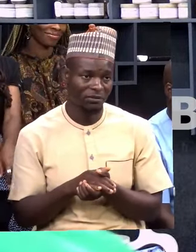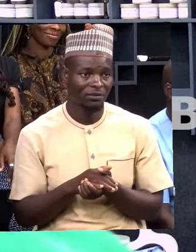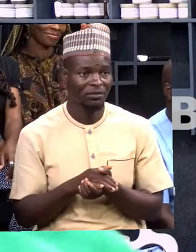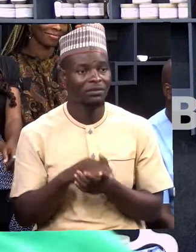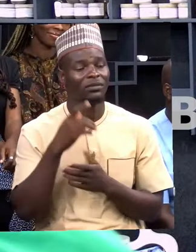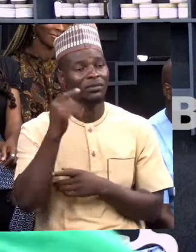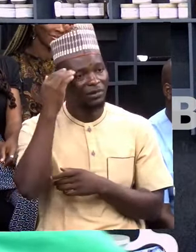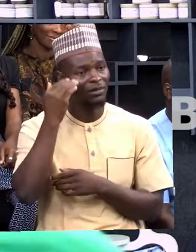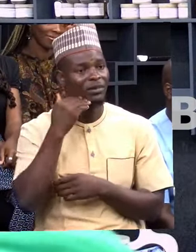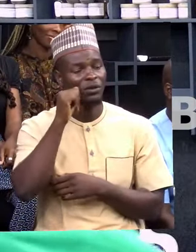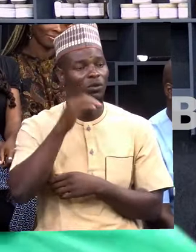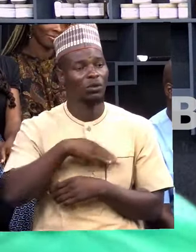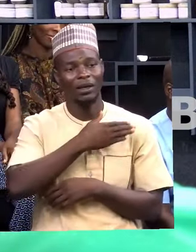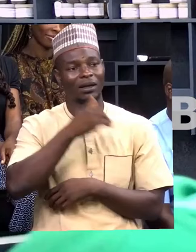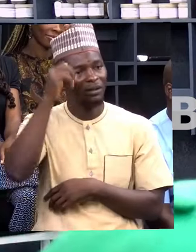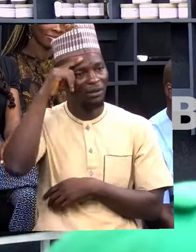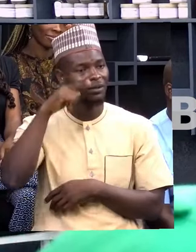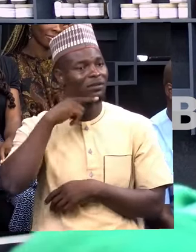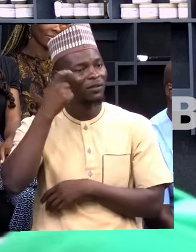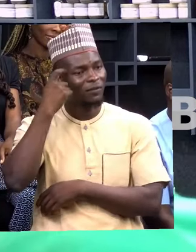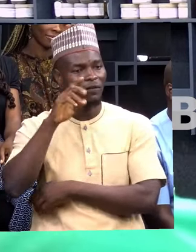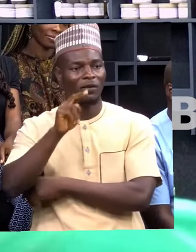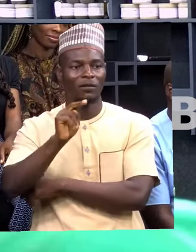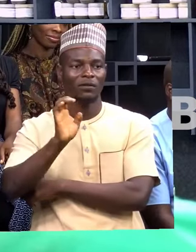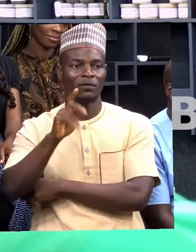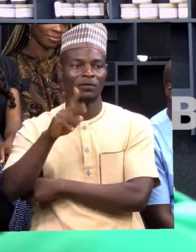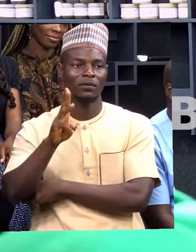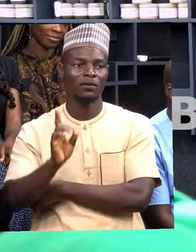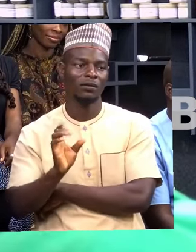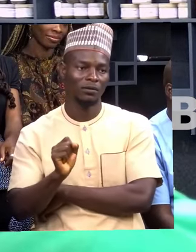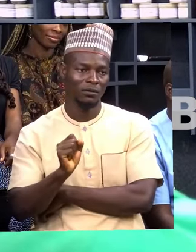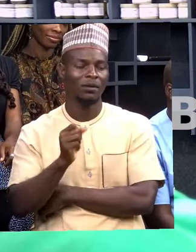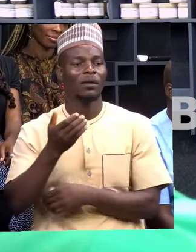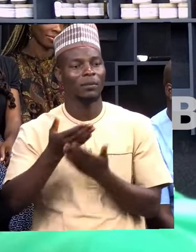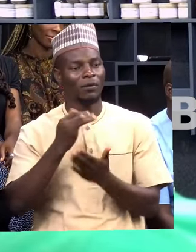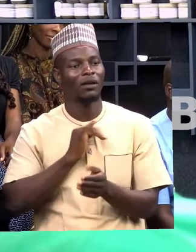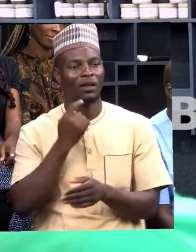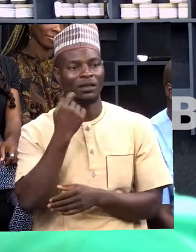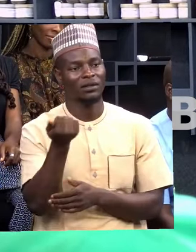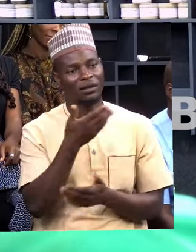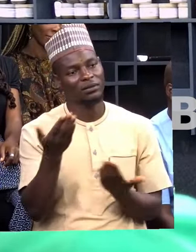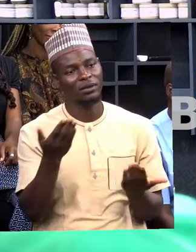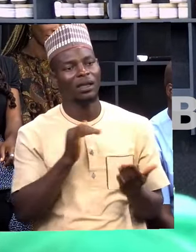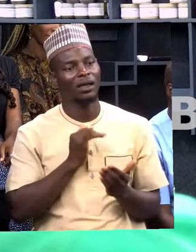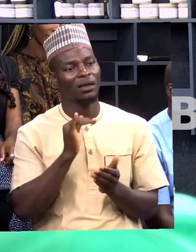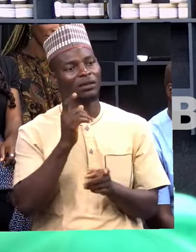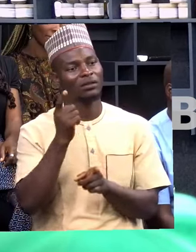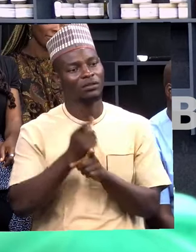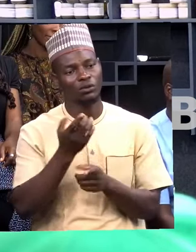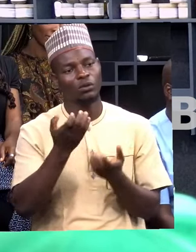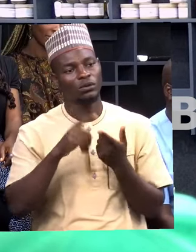The head women and gender for National Commission for Person with Disability. Before I say anything, I just want to make I tell